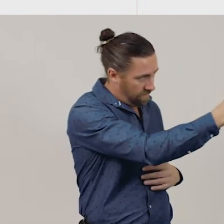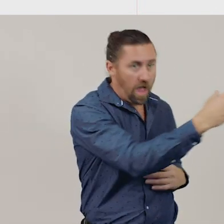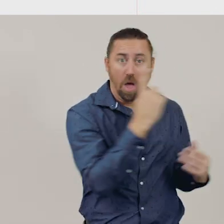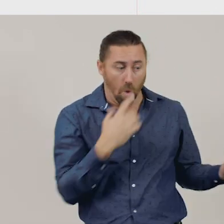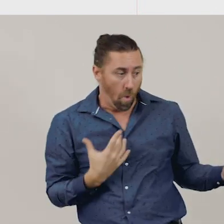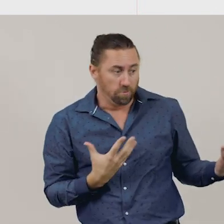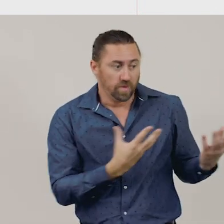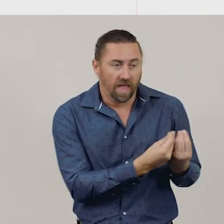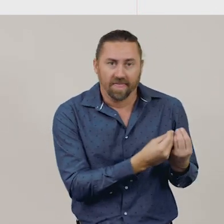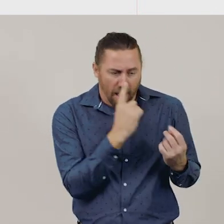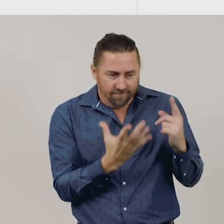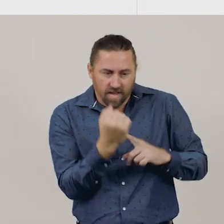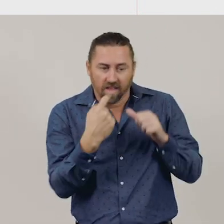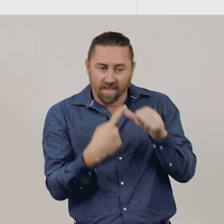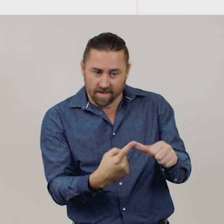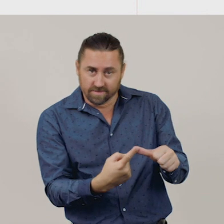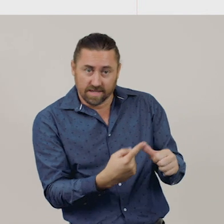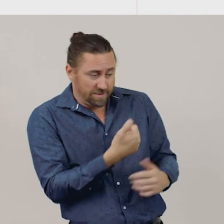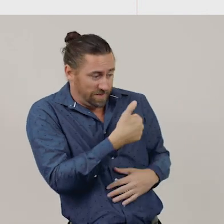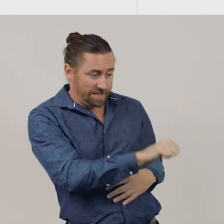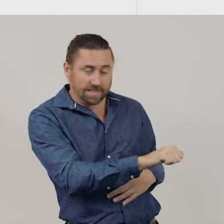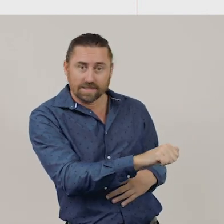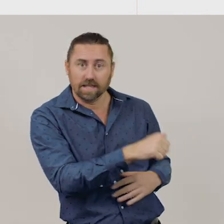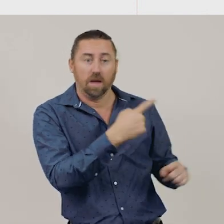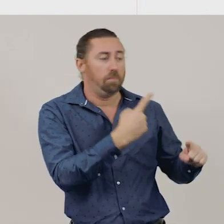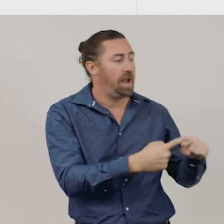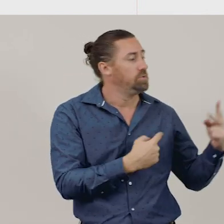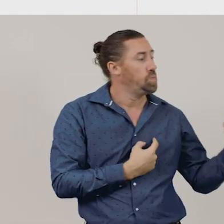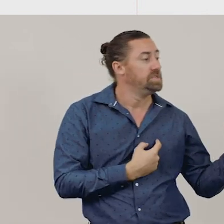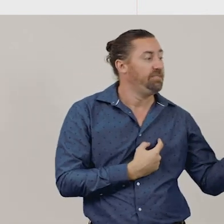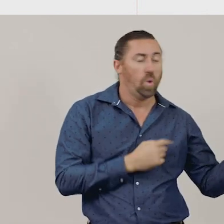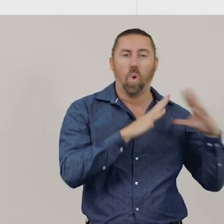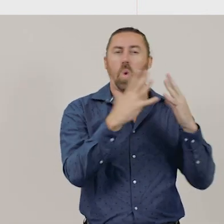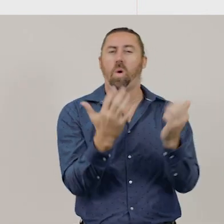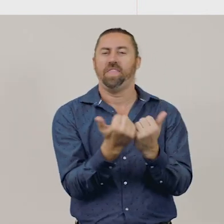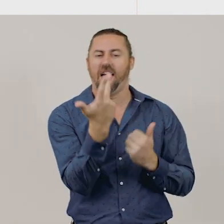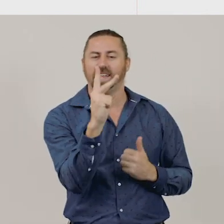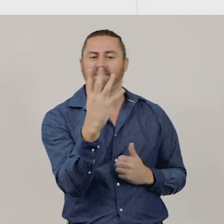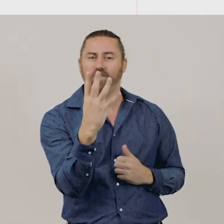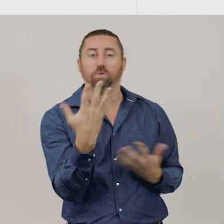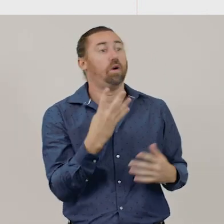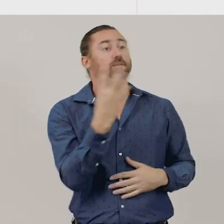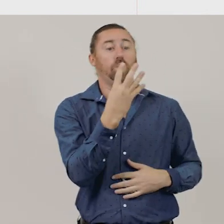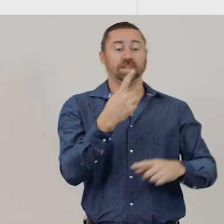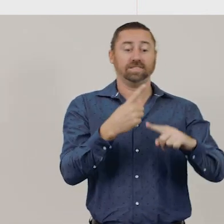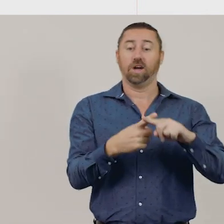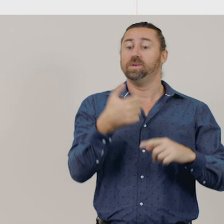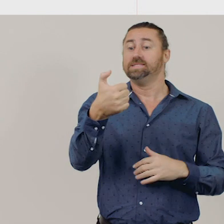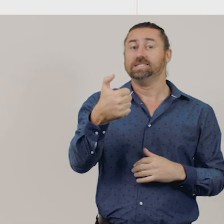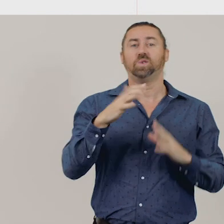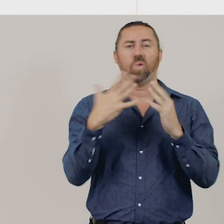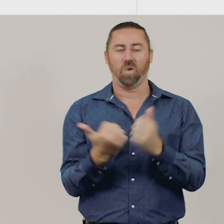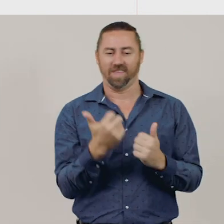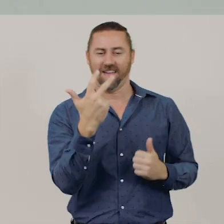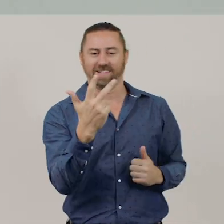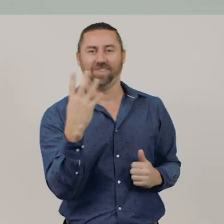on the right box. So we have 60 plus 24 equals 84. So 14 multiplied by 6 equals